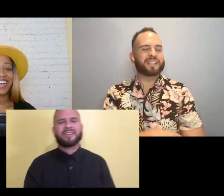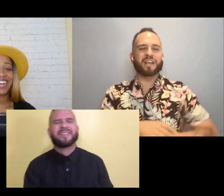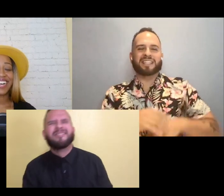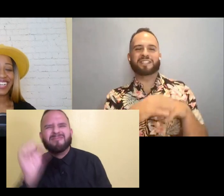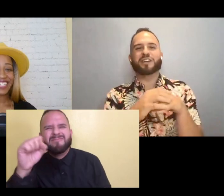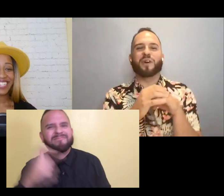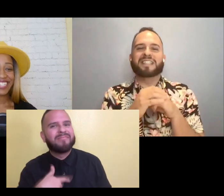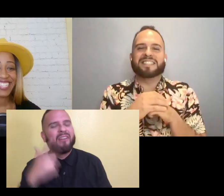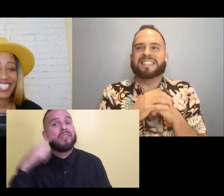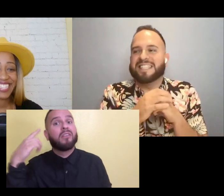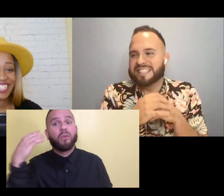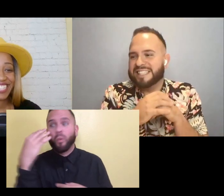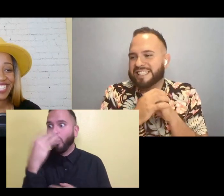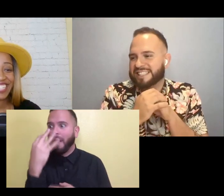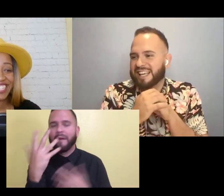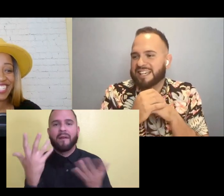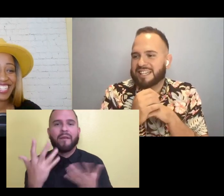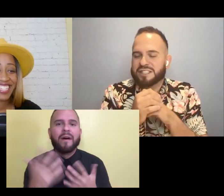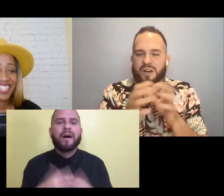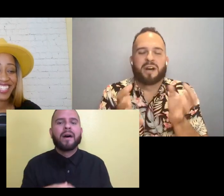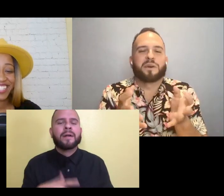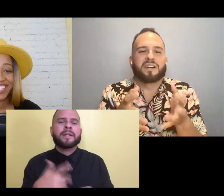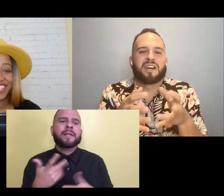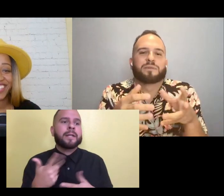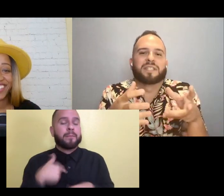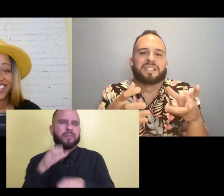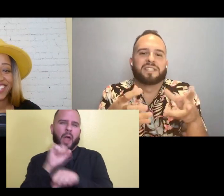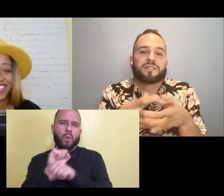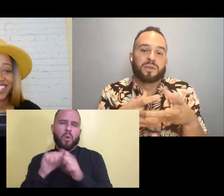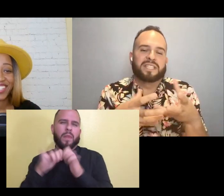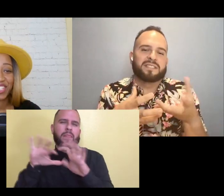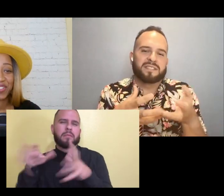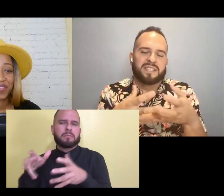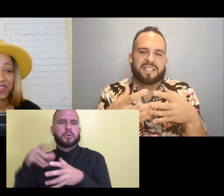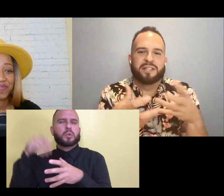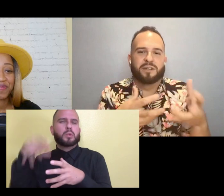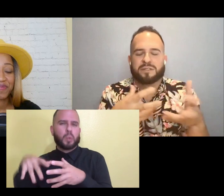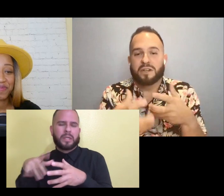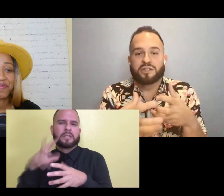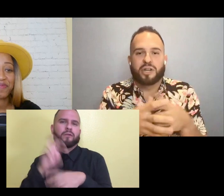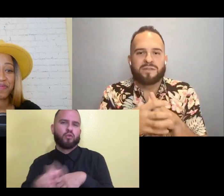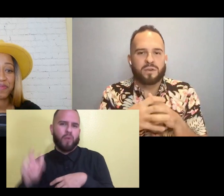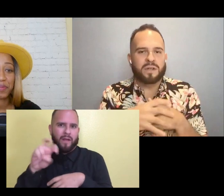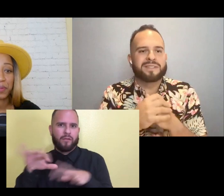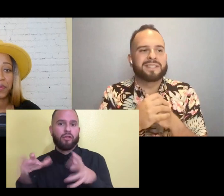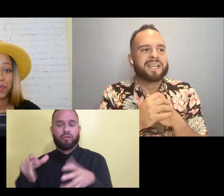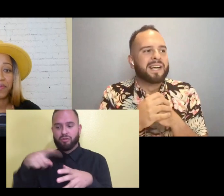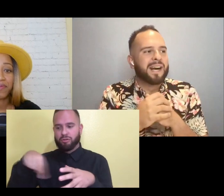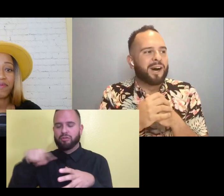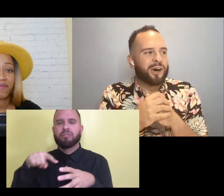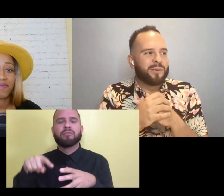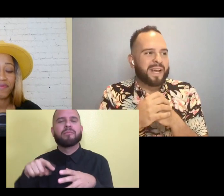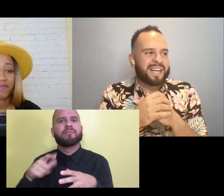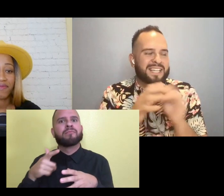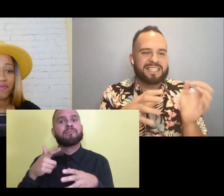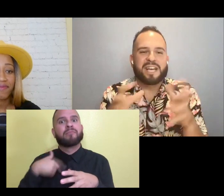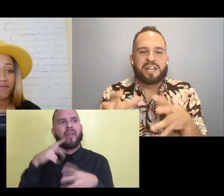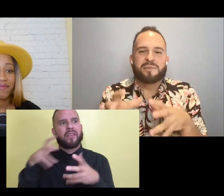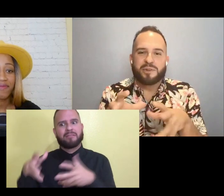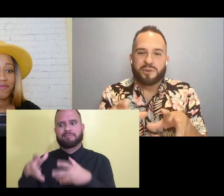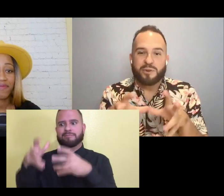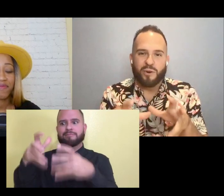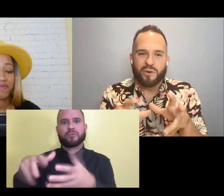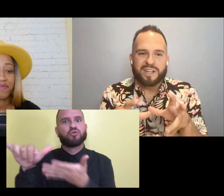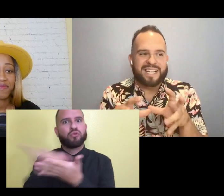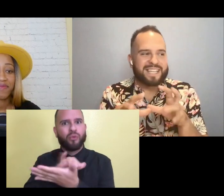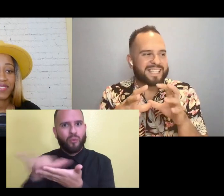You know what? I think the craziest thing to see is like, so I work a lot with students, as far as travel goes. And I think taking them